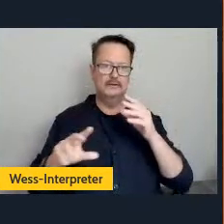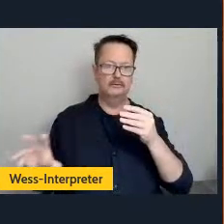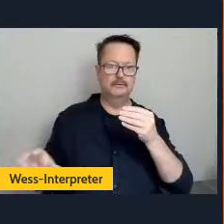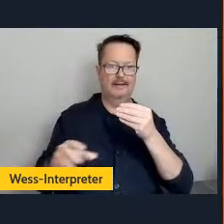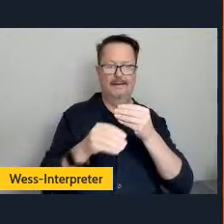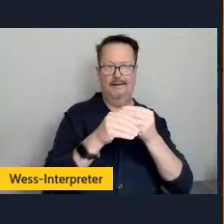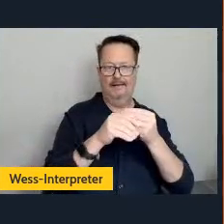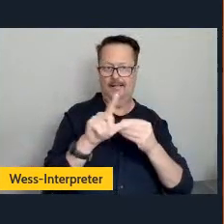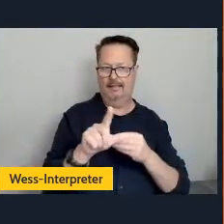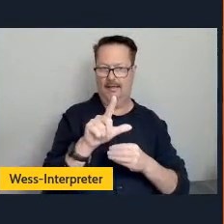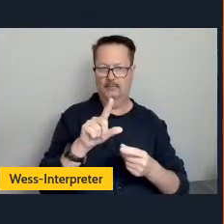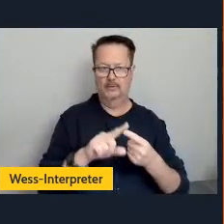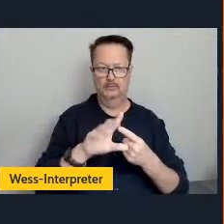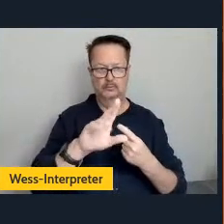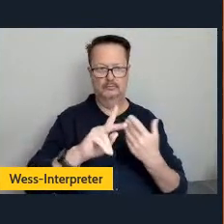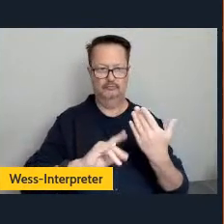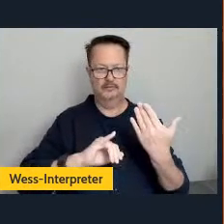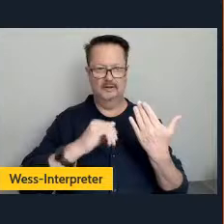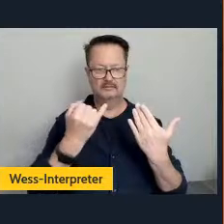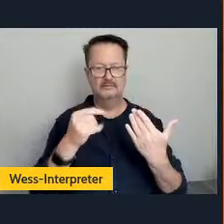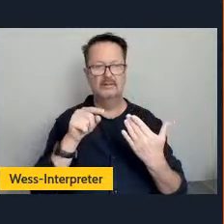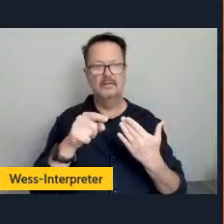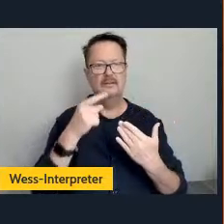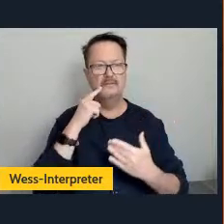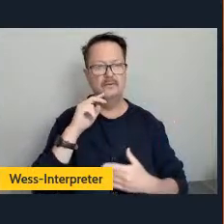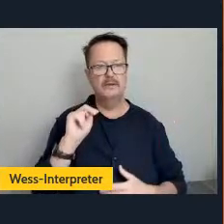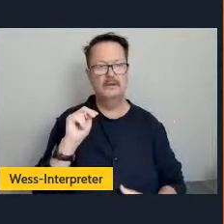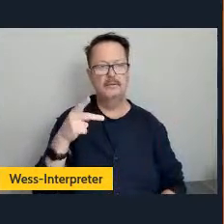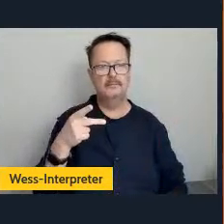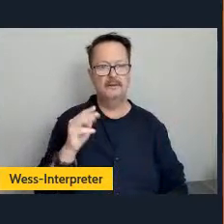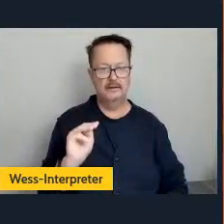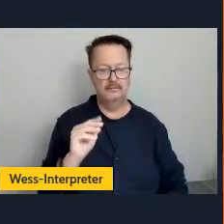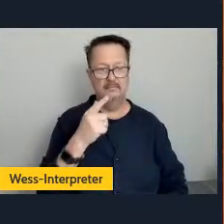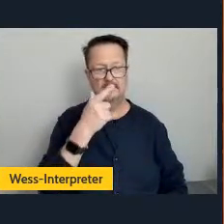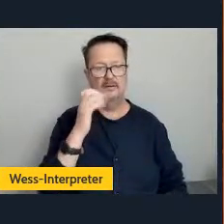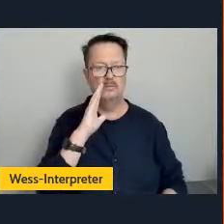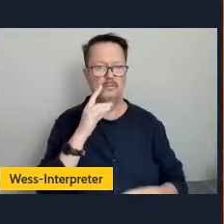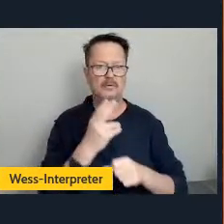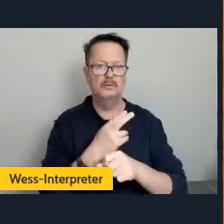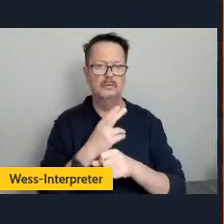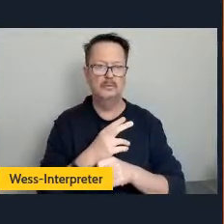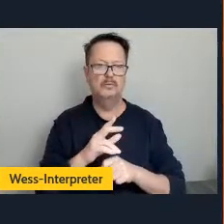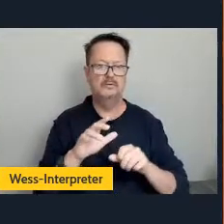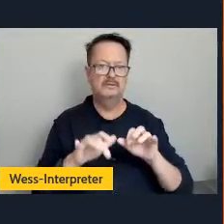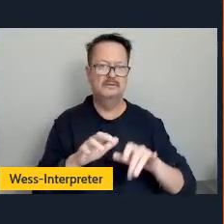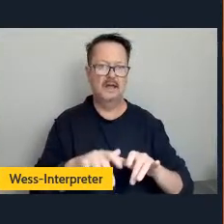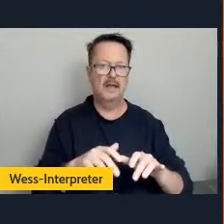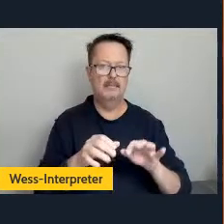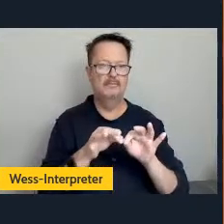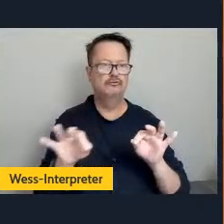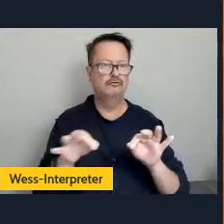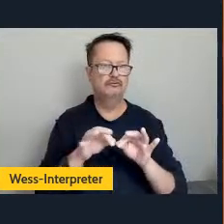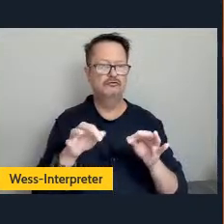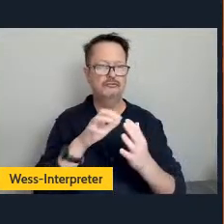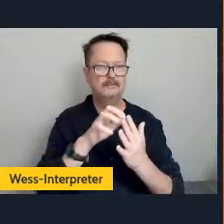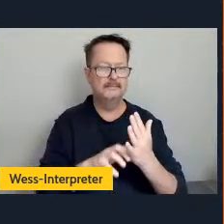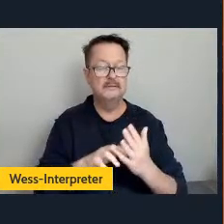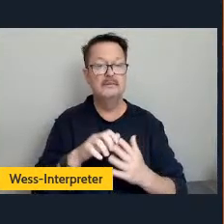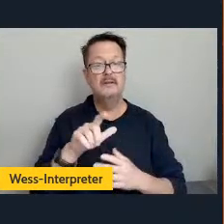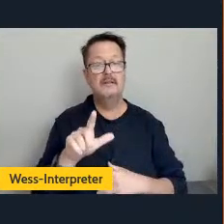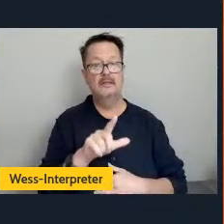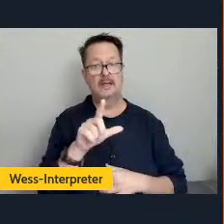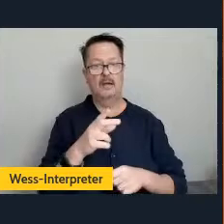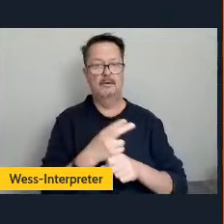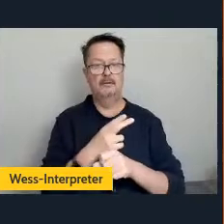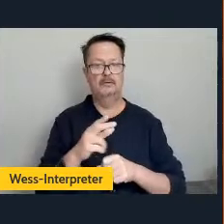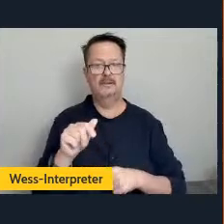project. So this is for npm because we are going to use TypeScript, but the library uses